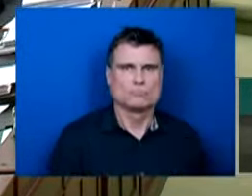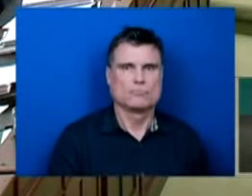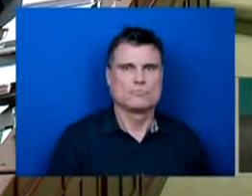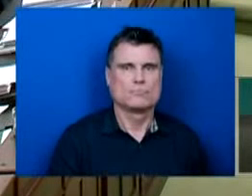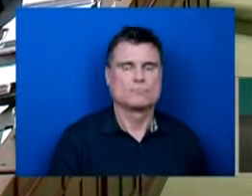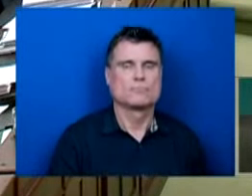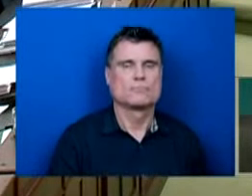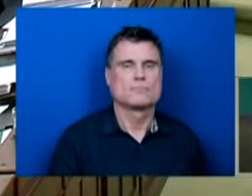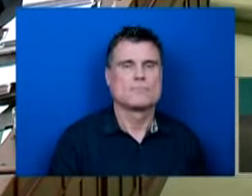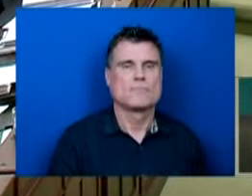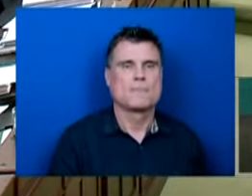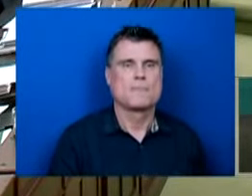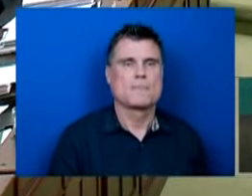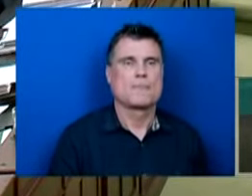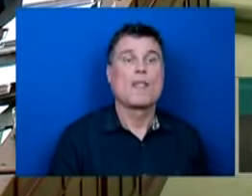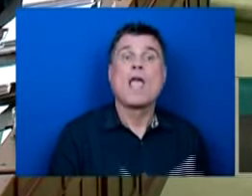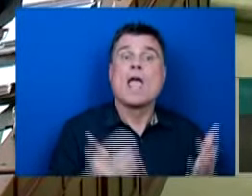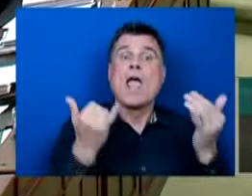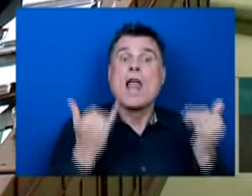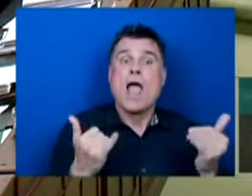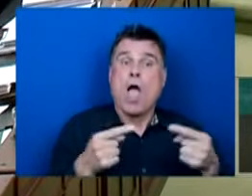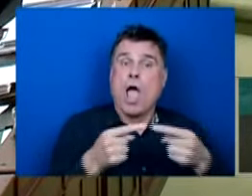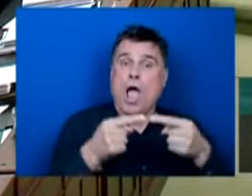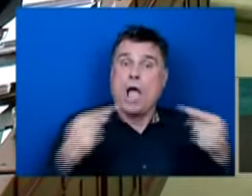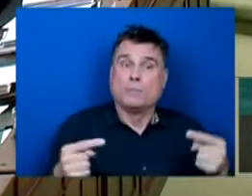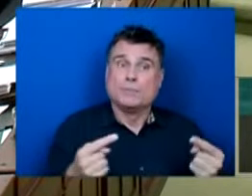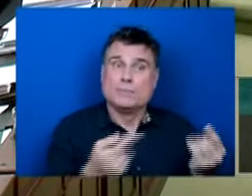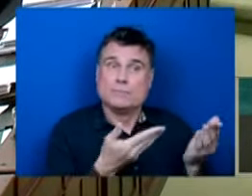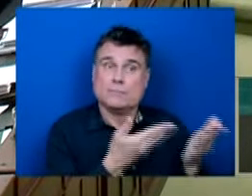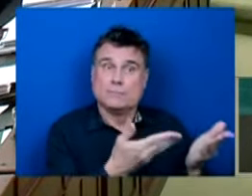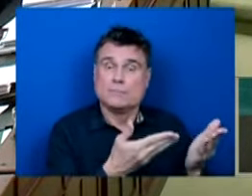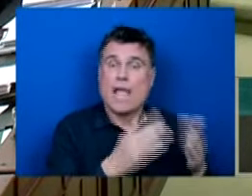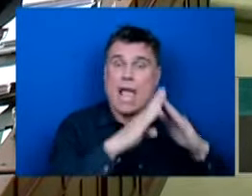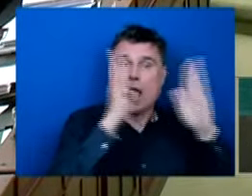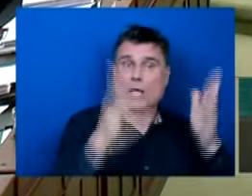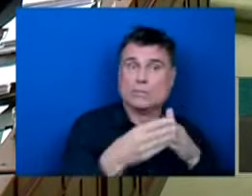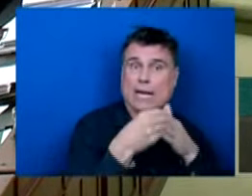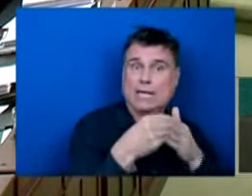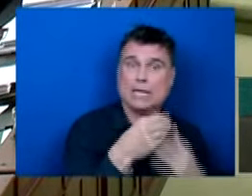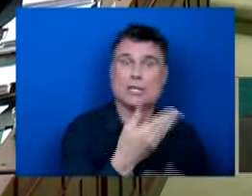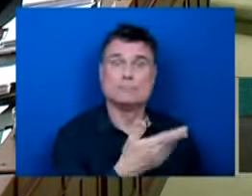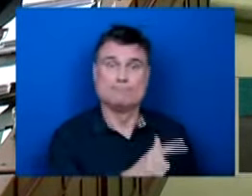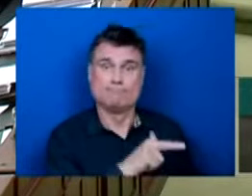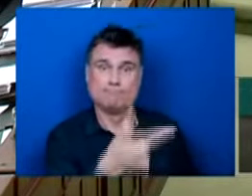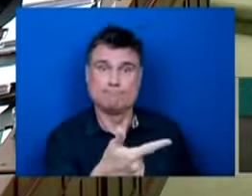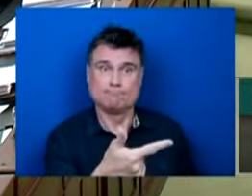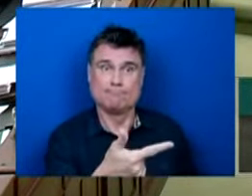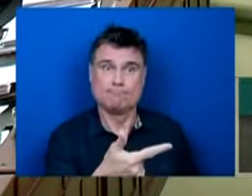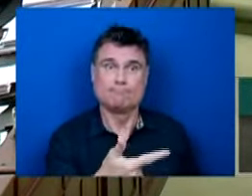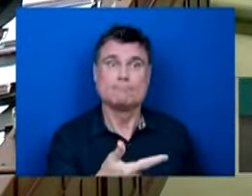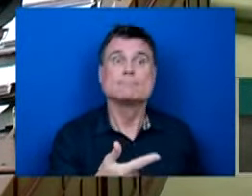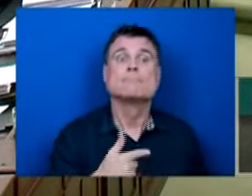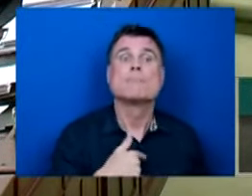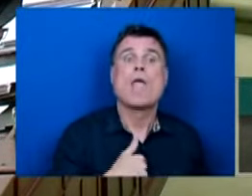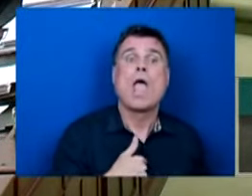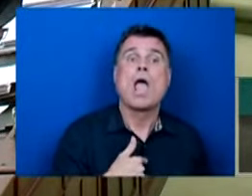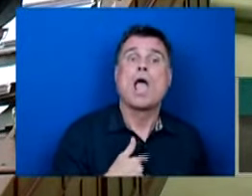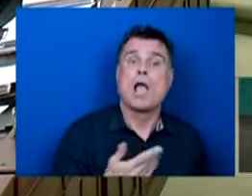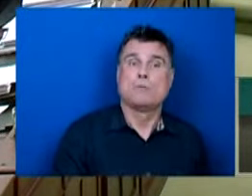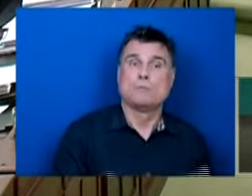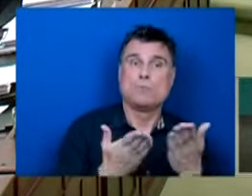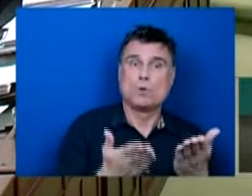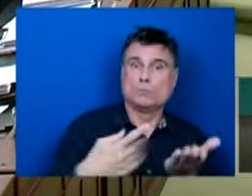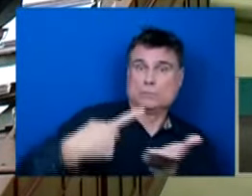Opposition House Leader. Thank you, Mr. Speaker. I move that we adjourn debate. Having heard the motion as proposed by the